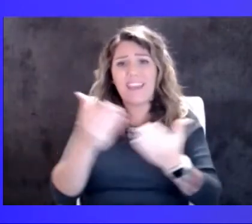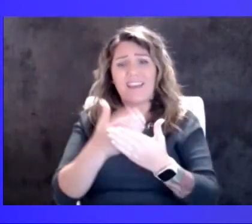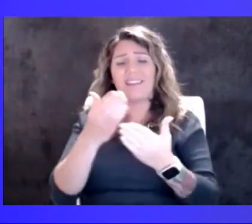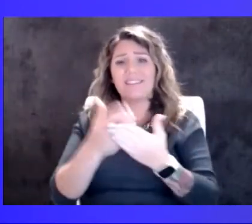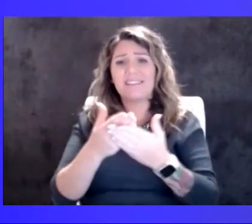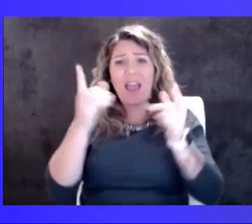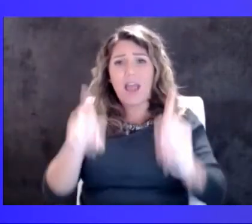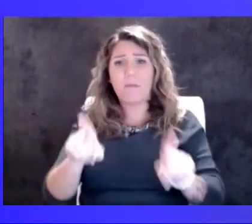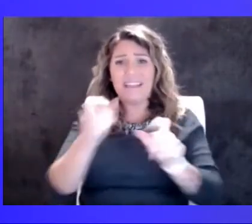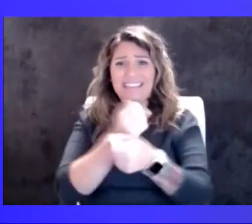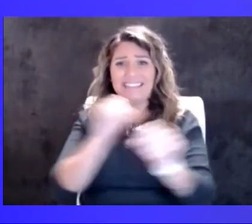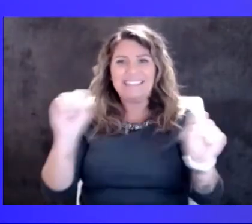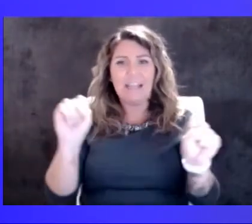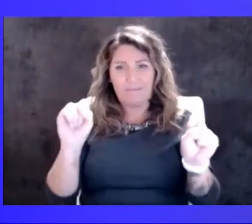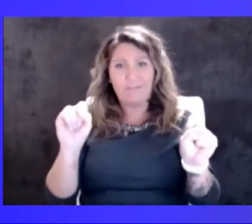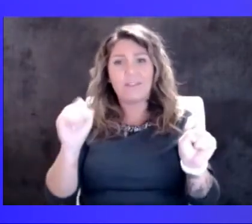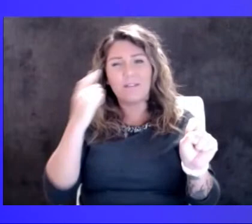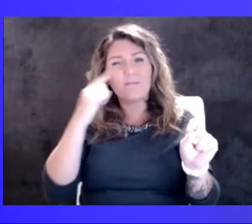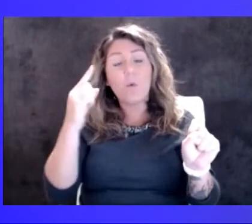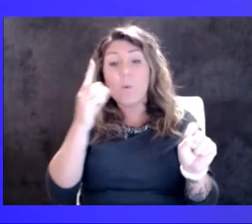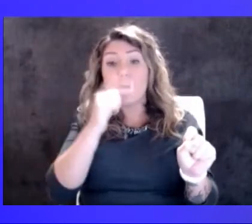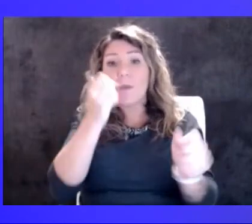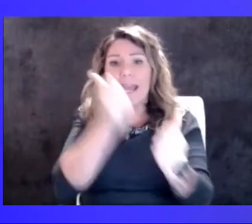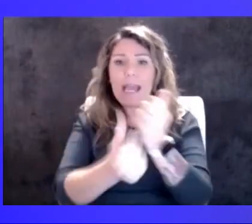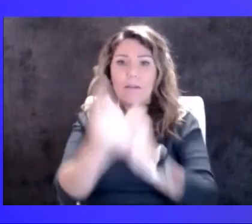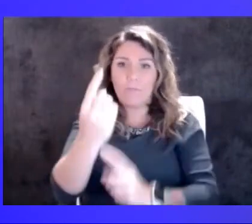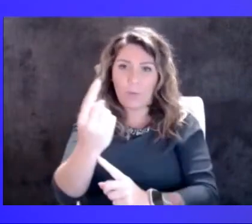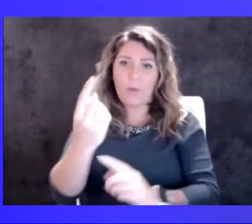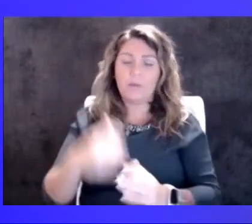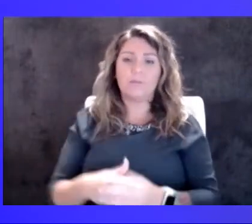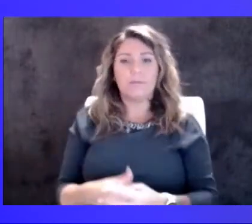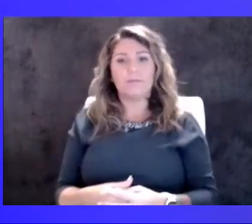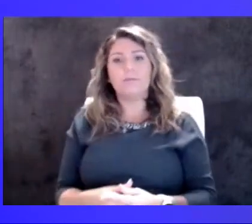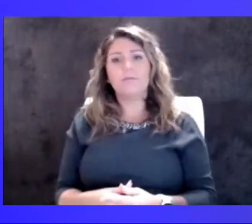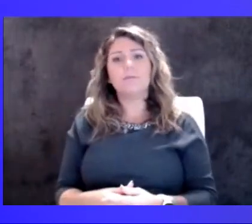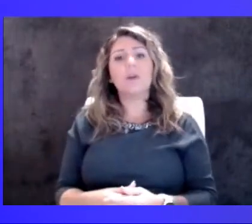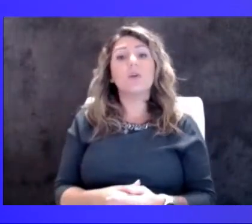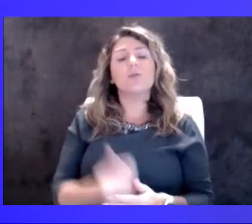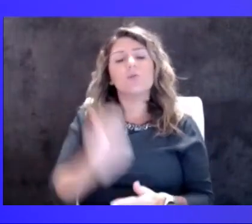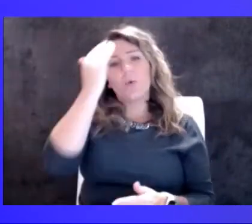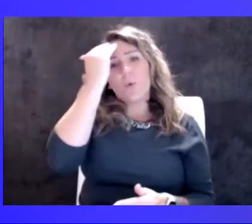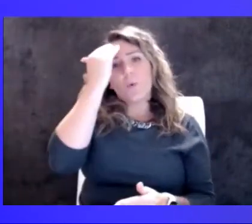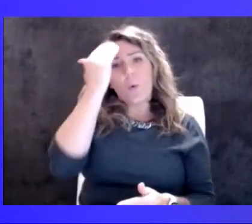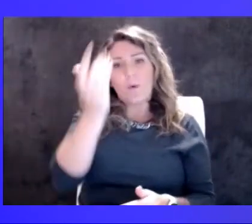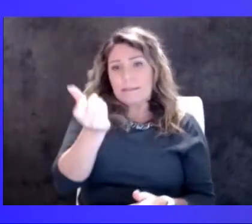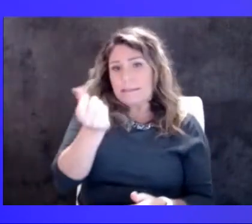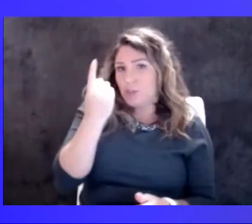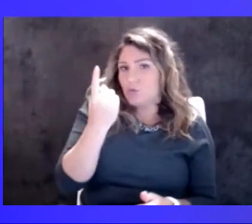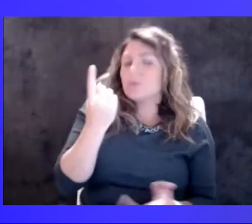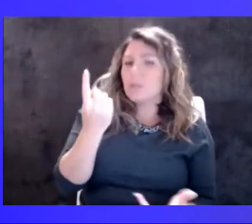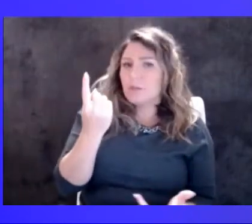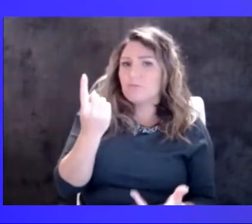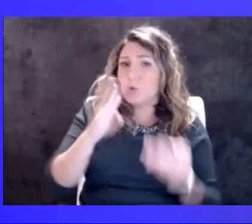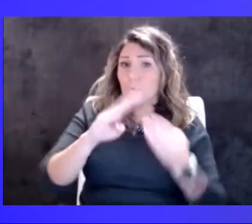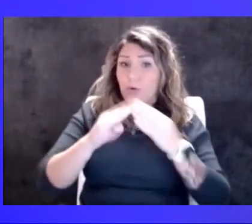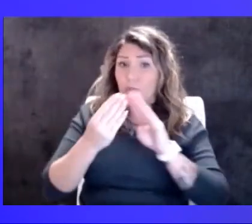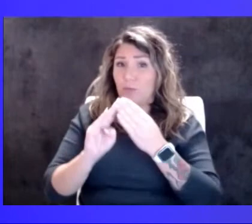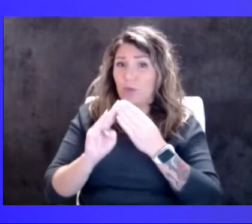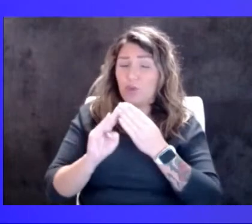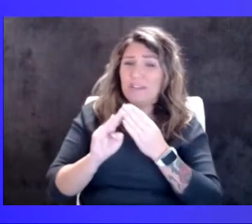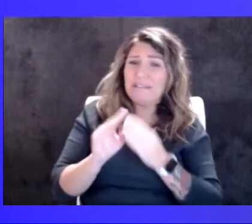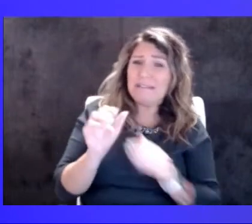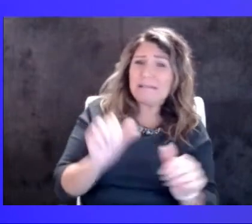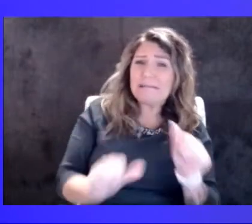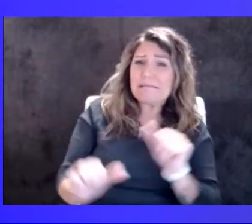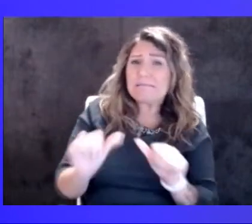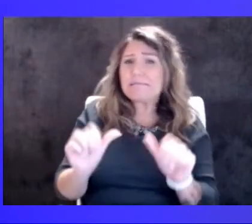safe way for everyone. And so I think that, it's understandable that communities have questions, and we